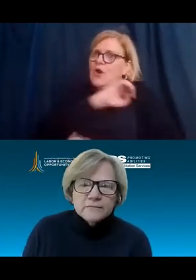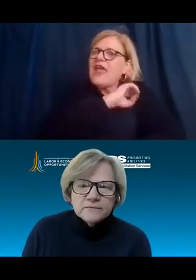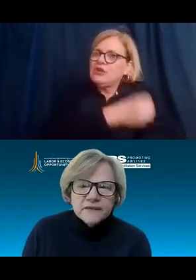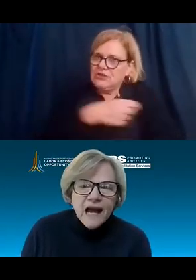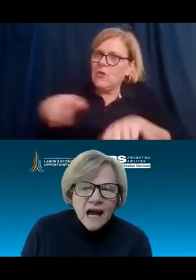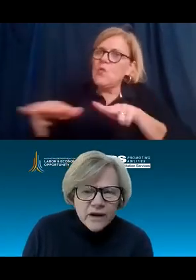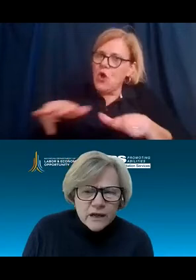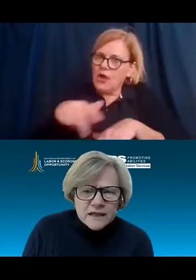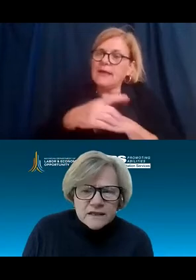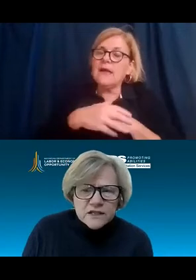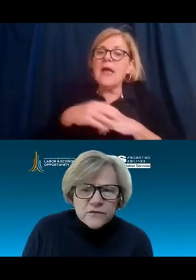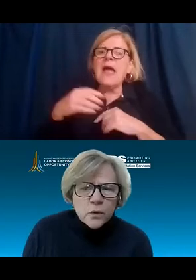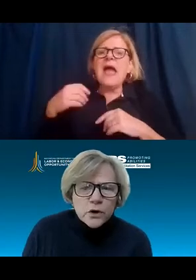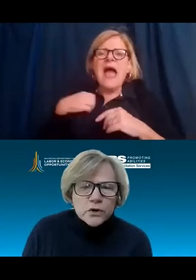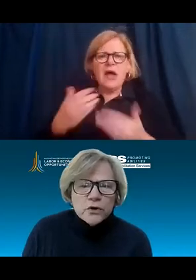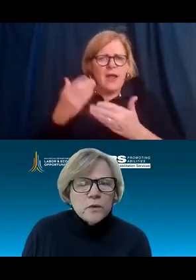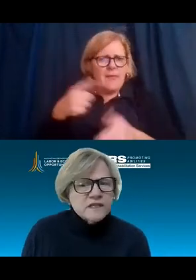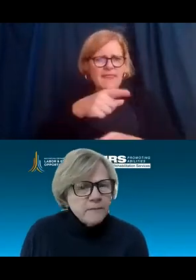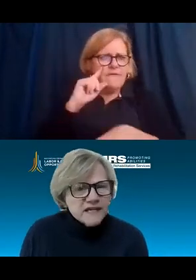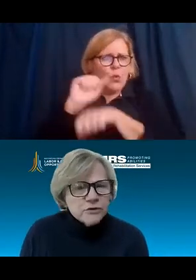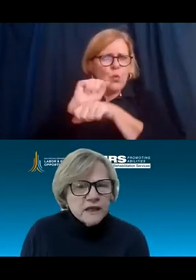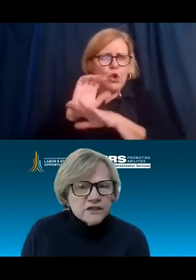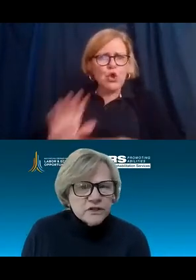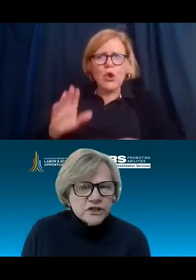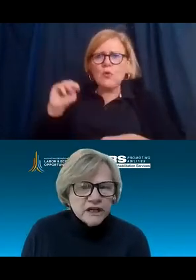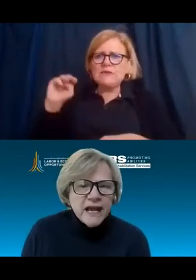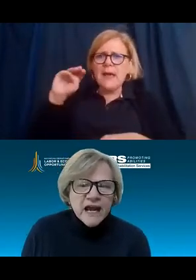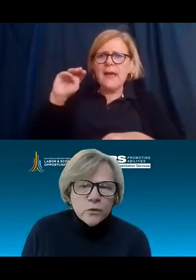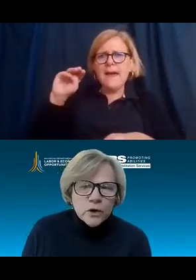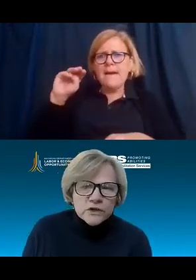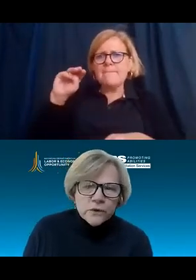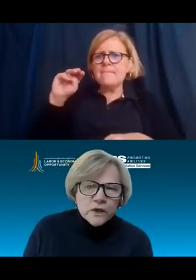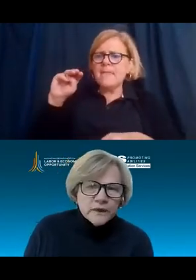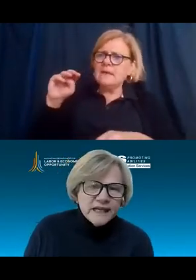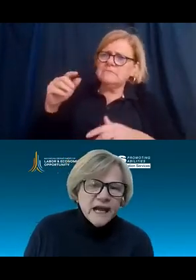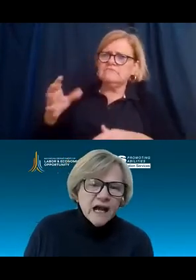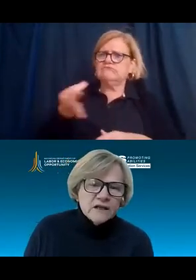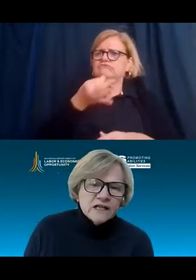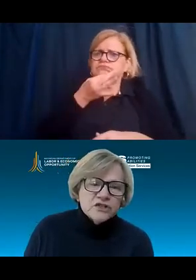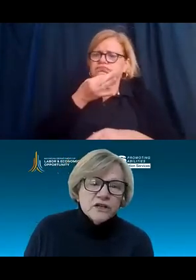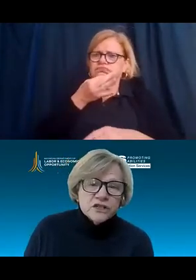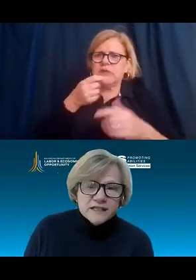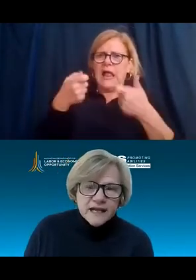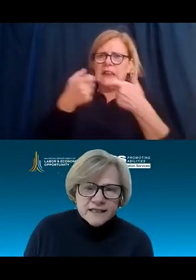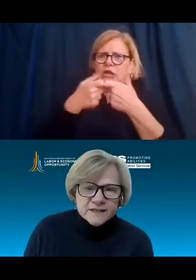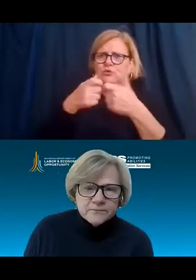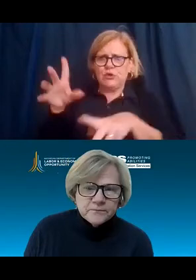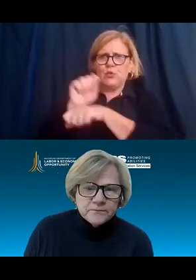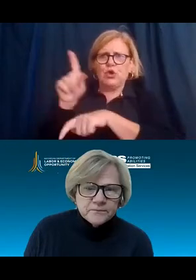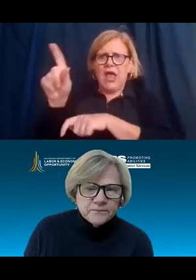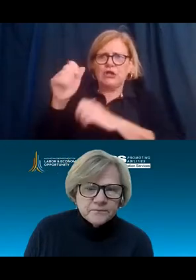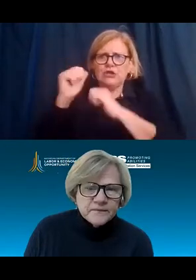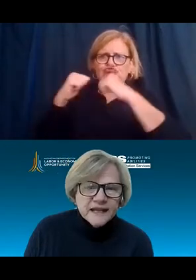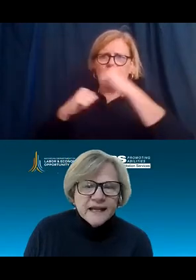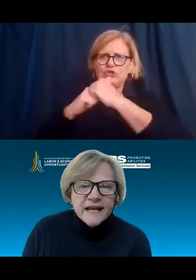walking. I recommended this for a worker who was a master electrician and worked frequently on construction sites.